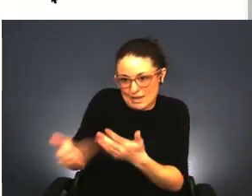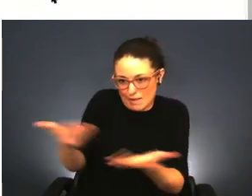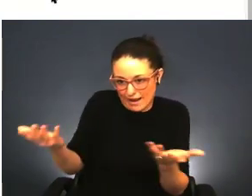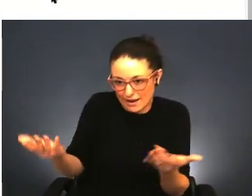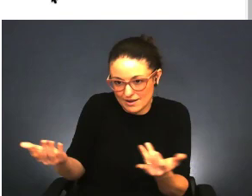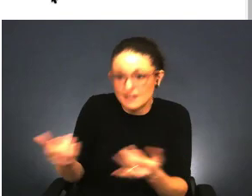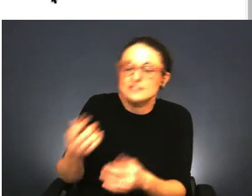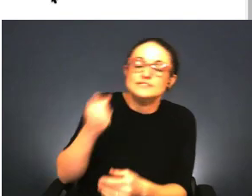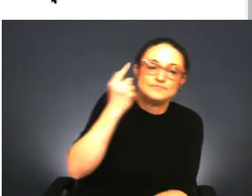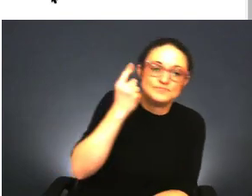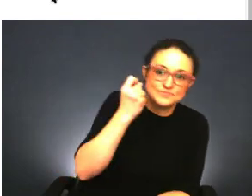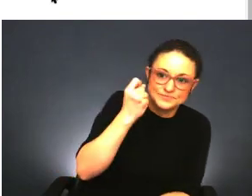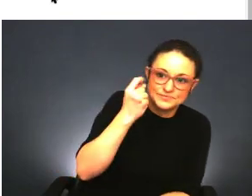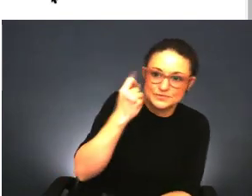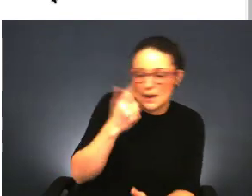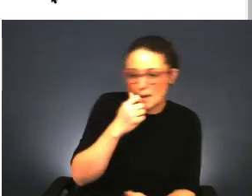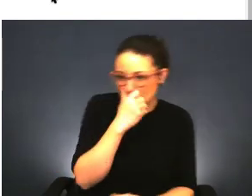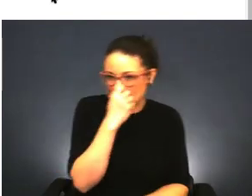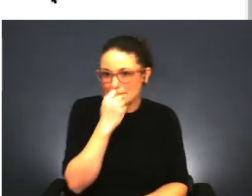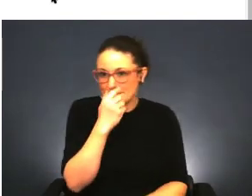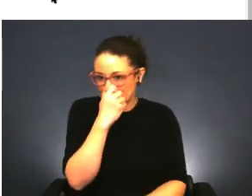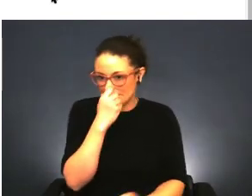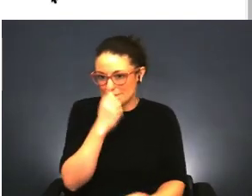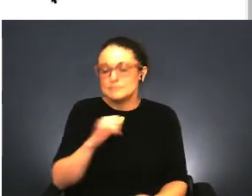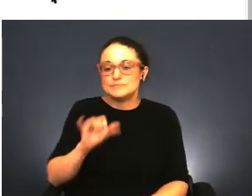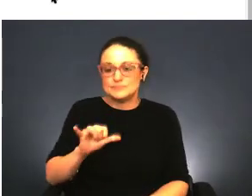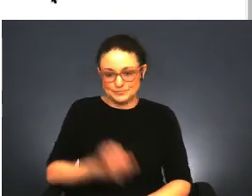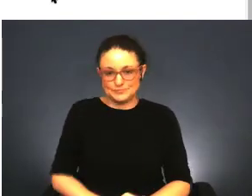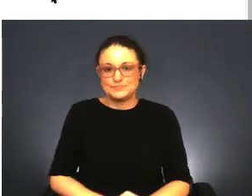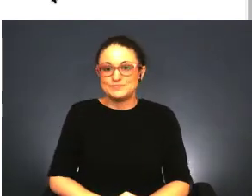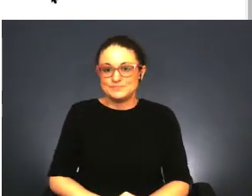Okay. That's all I had to do. Oh.